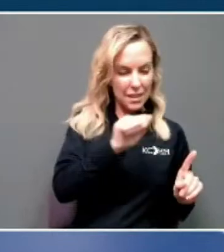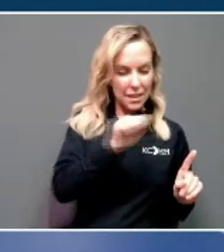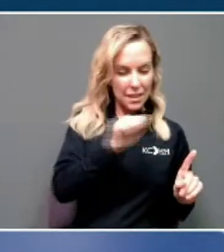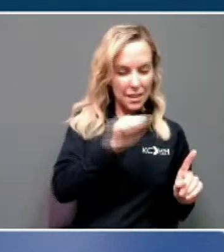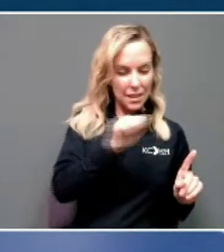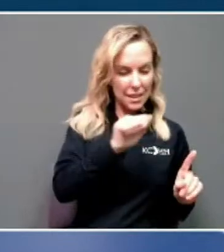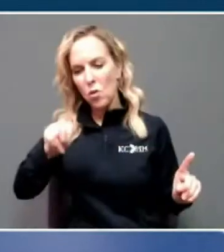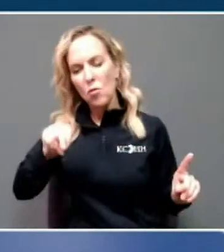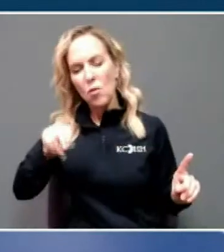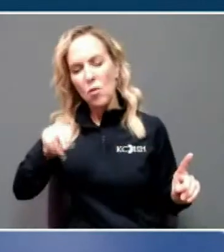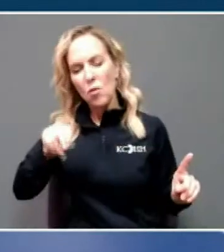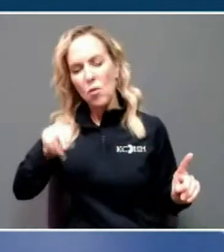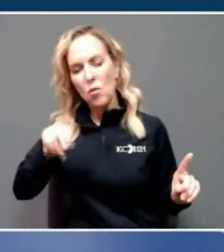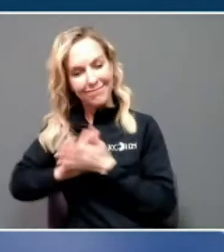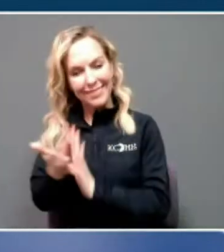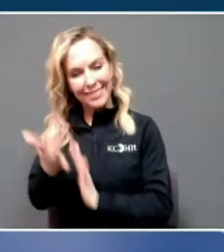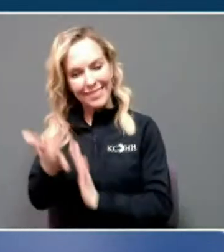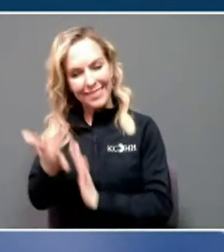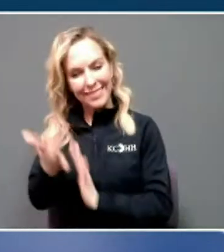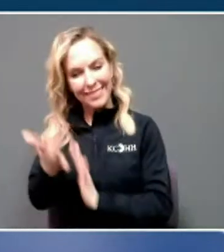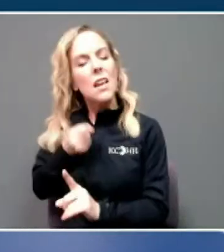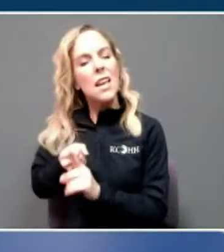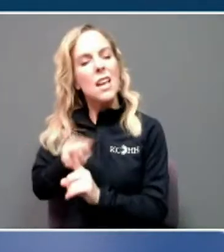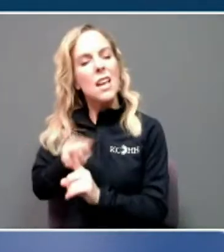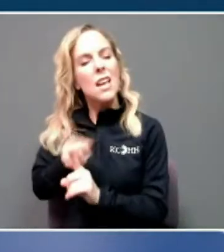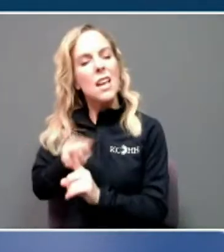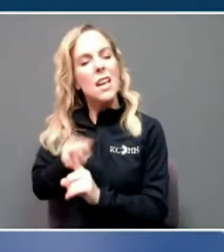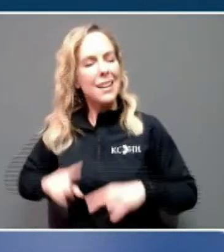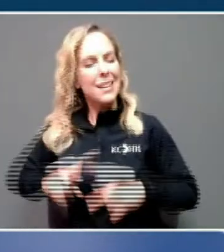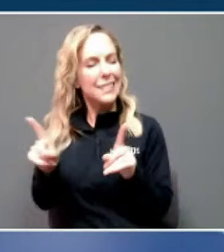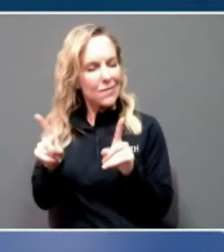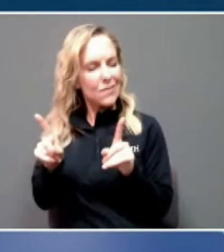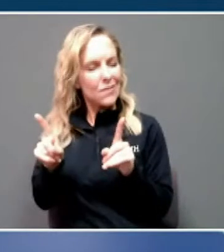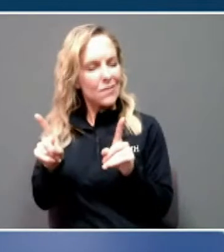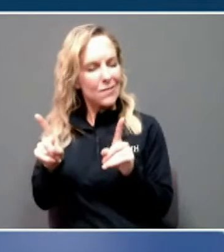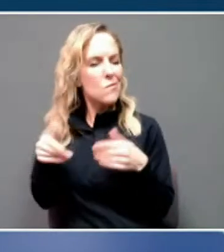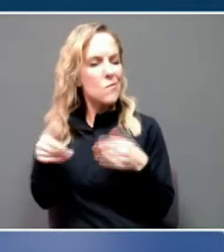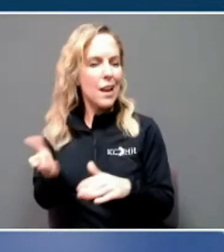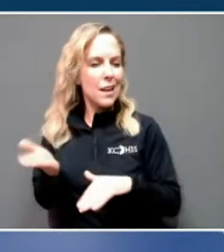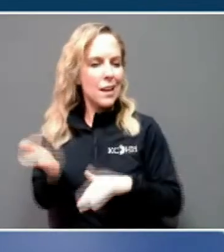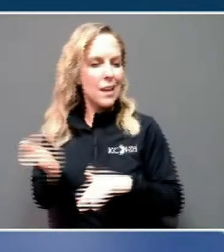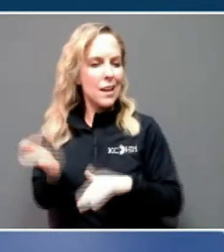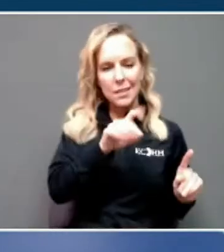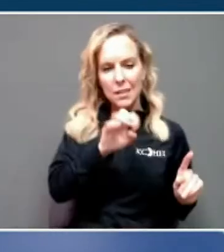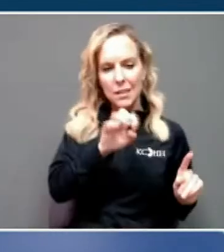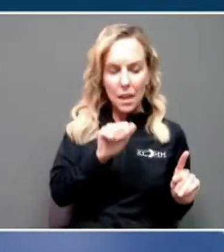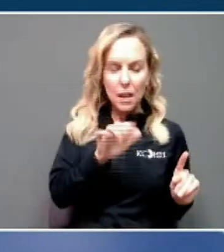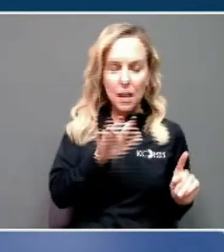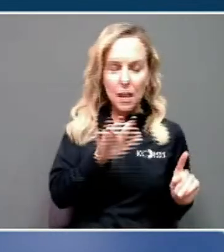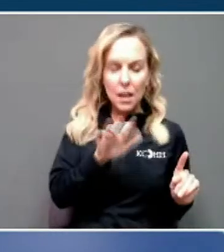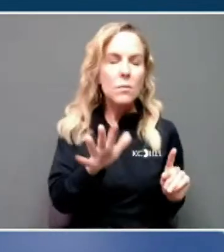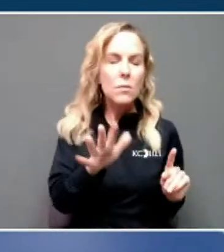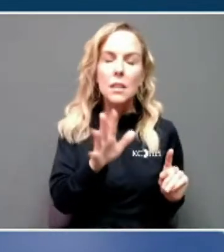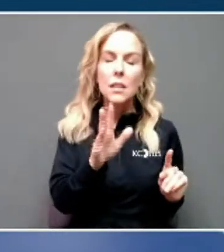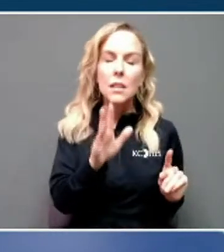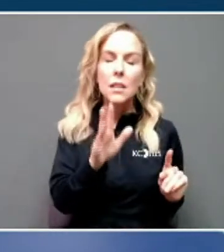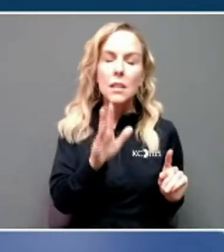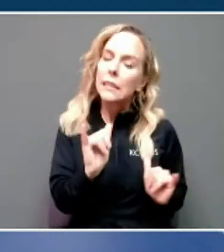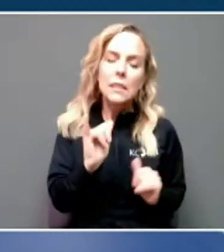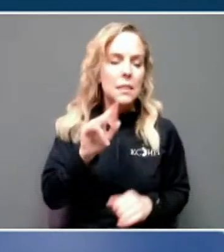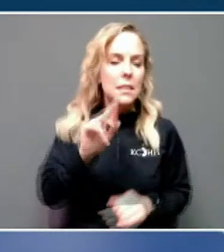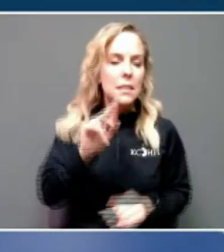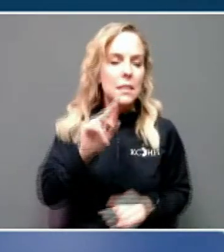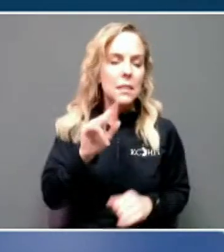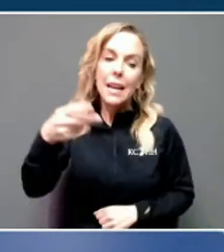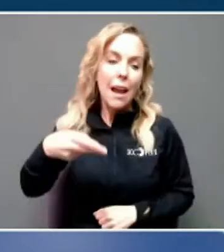would result in fewer people being on a ventilator. So listen, it's our second highest week in cases. It's